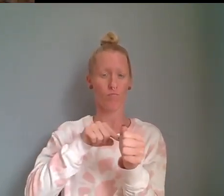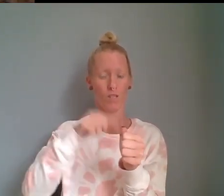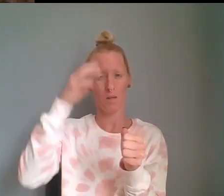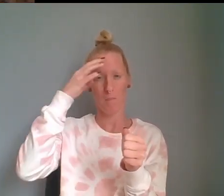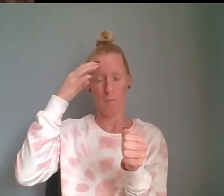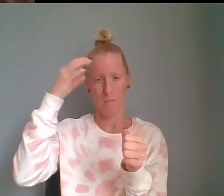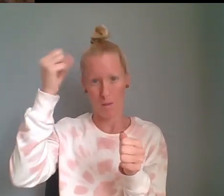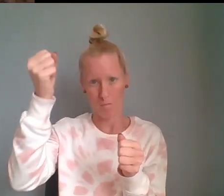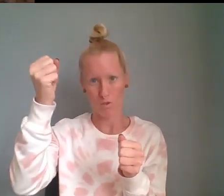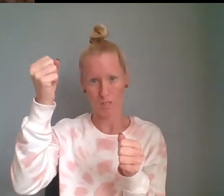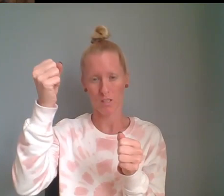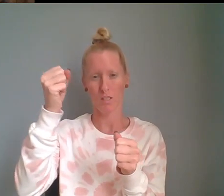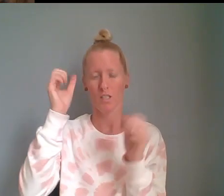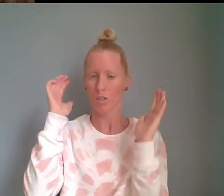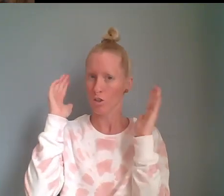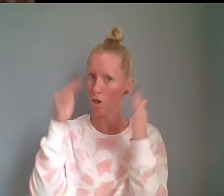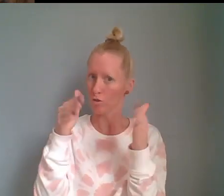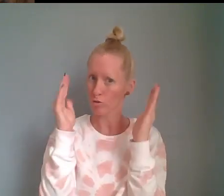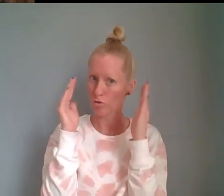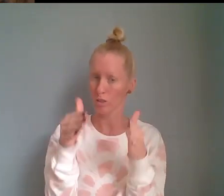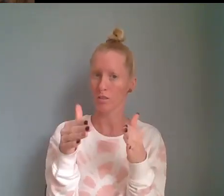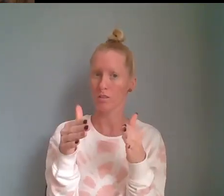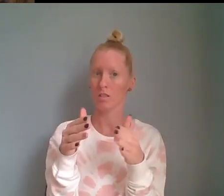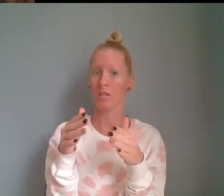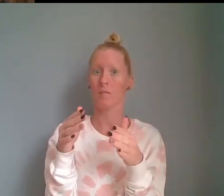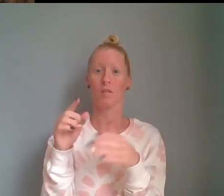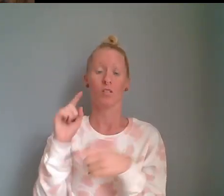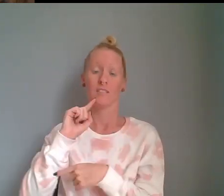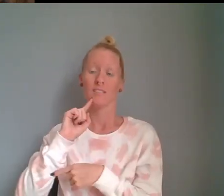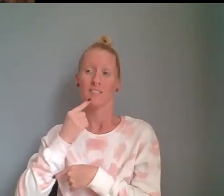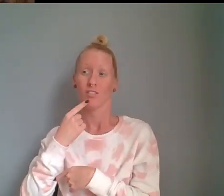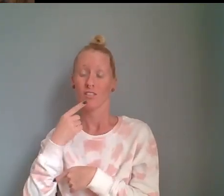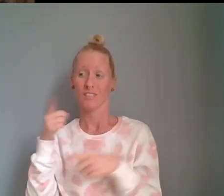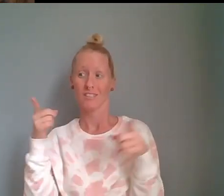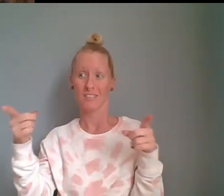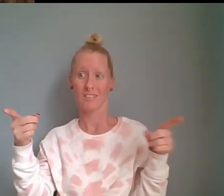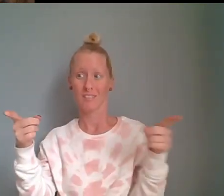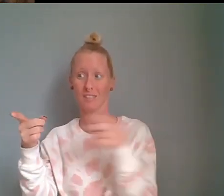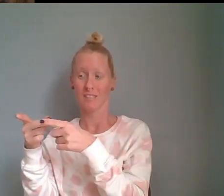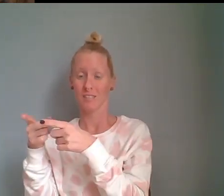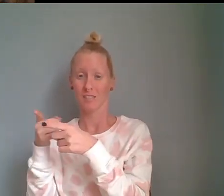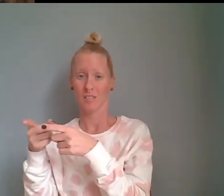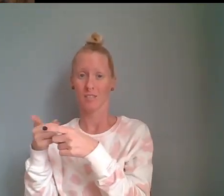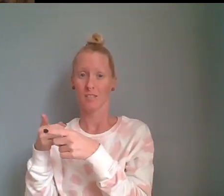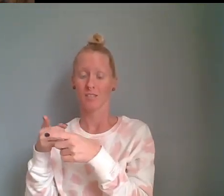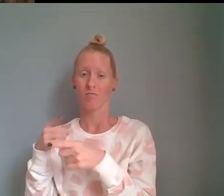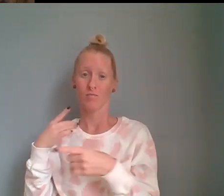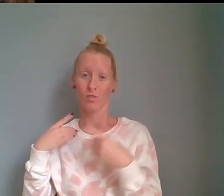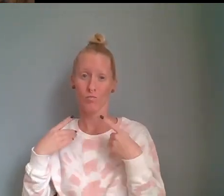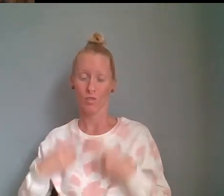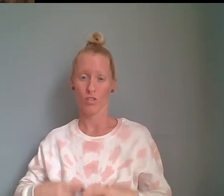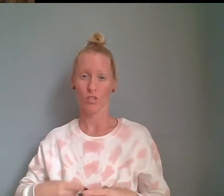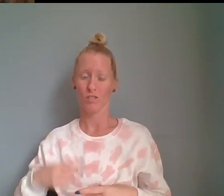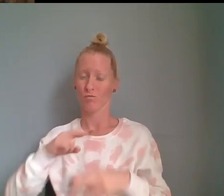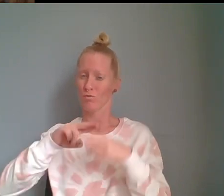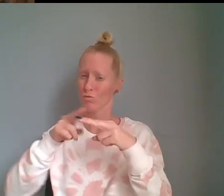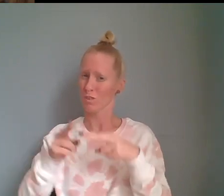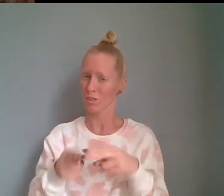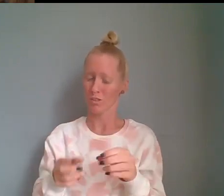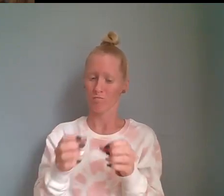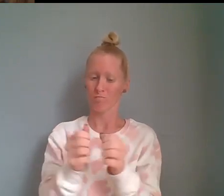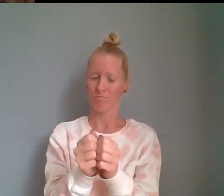in people with chronic depression, you often see shrinkage in the hippocampus. And this may be related to their problems